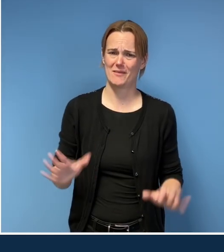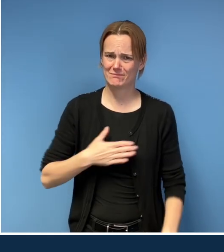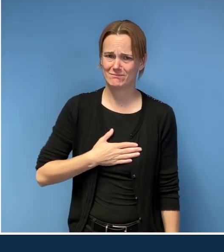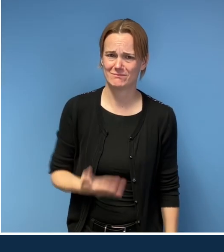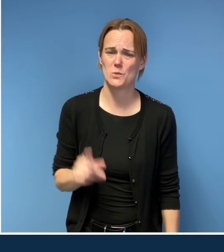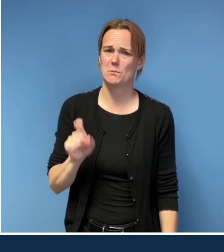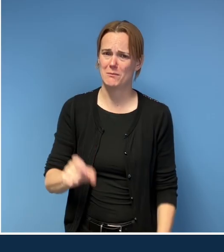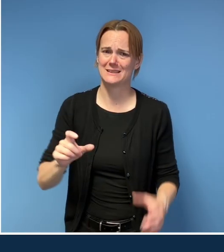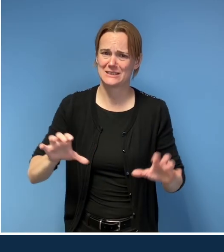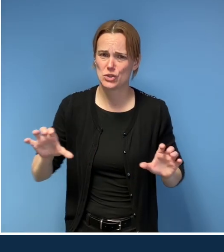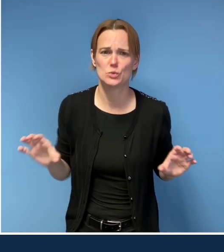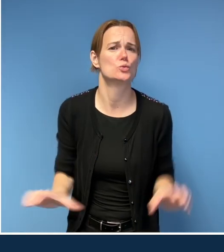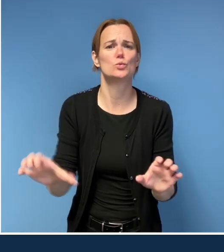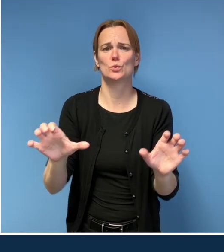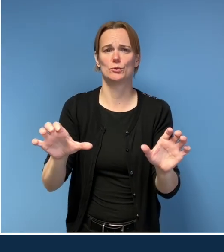have to